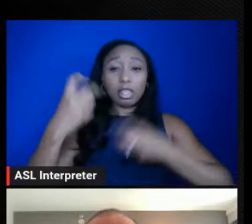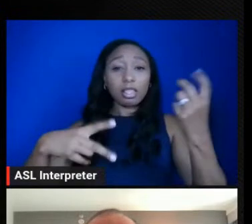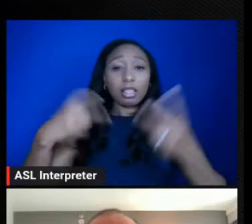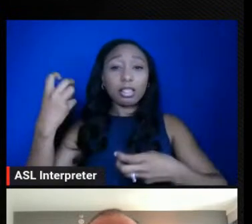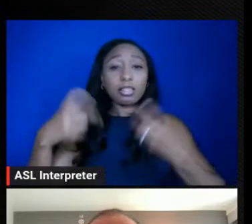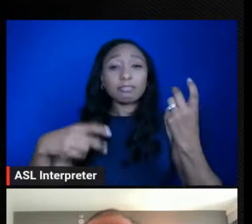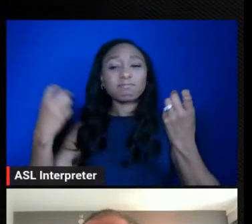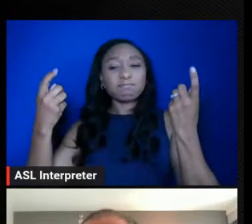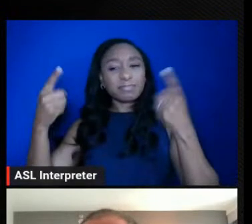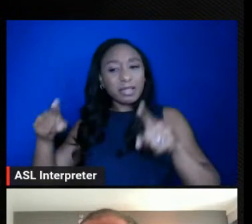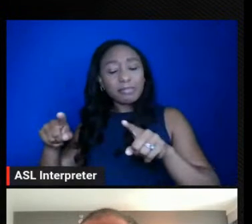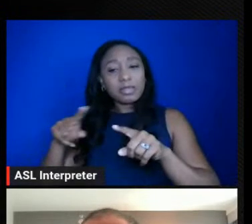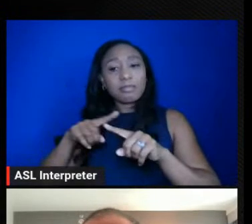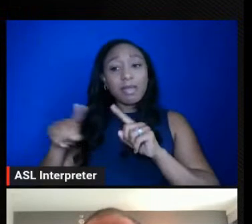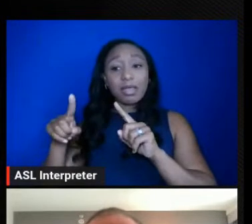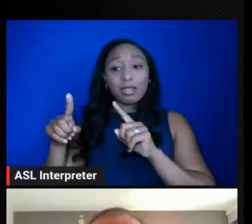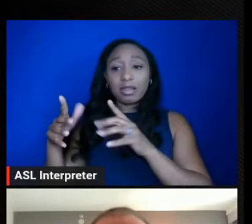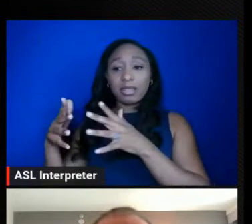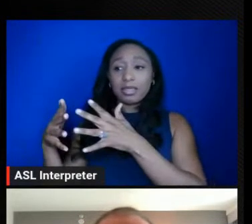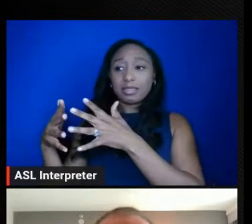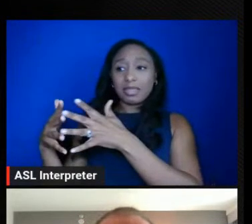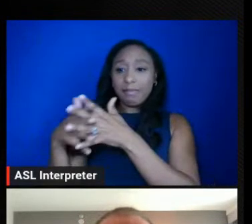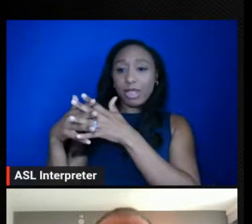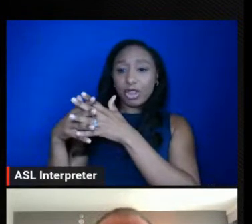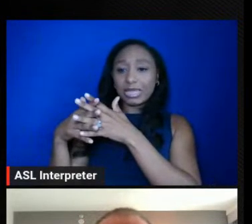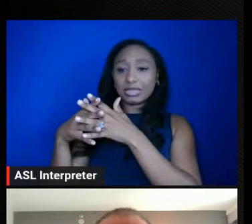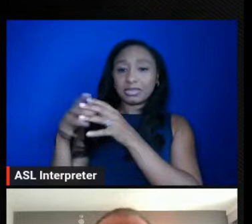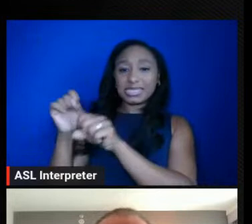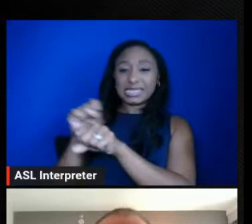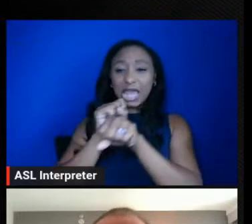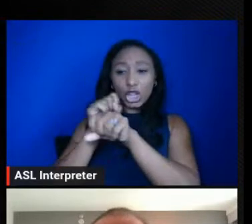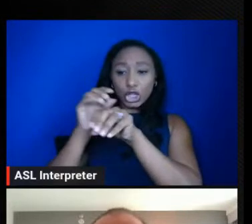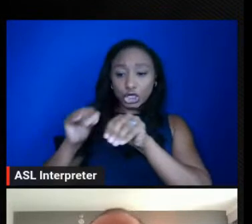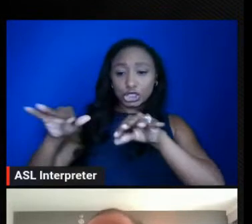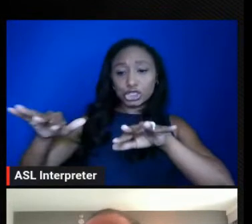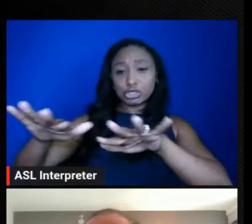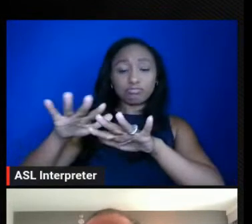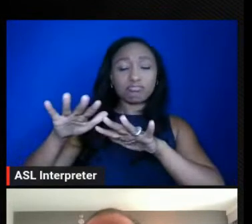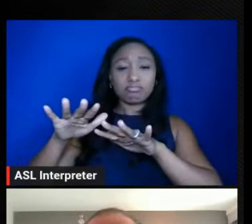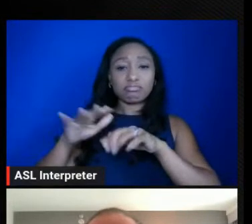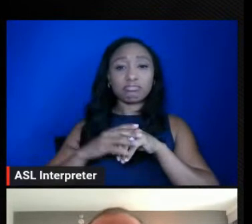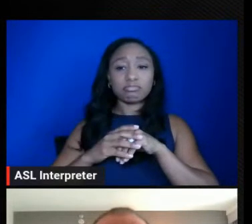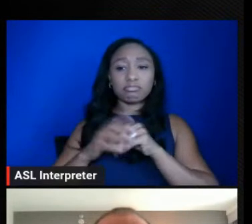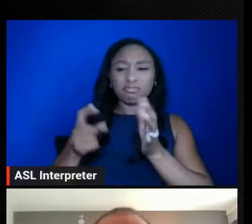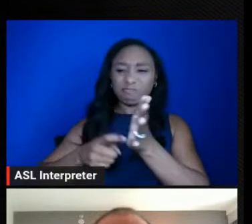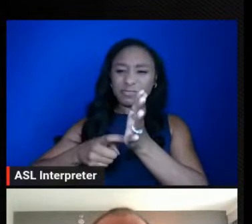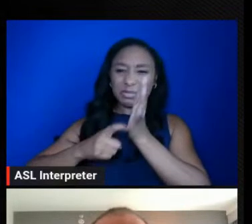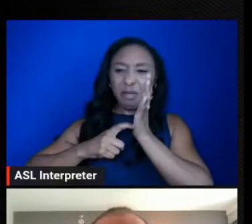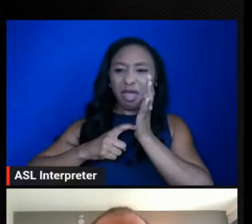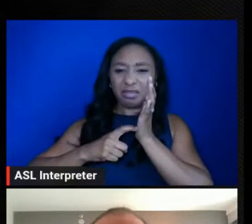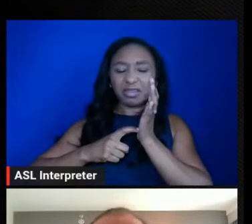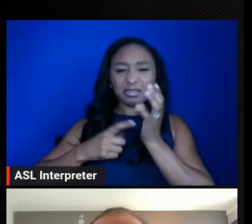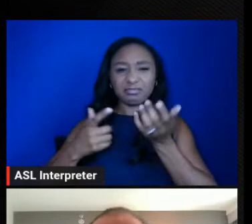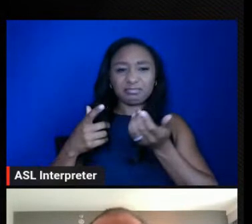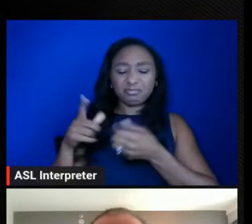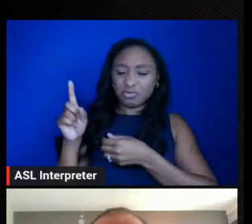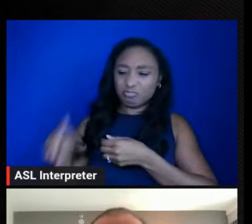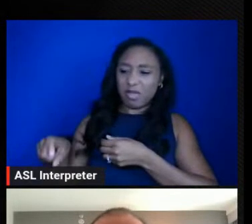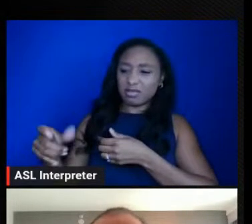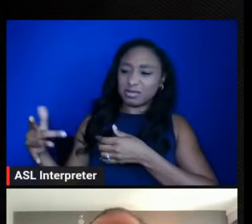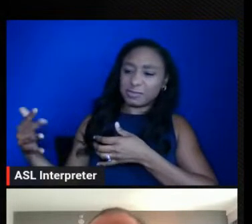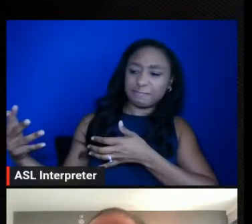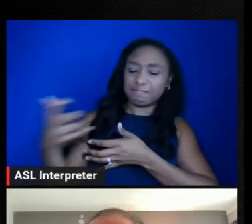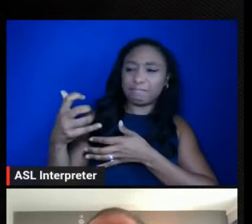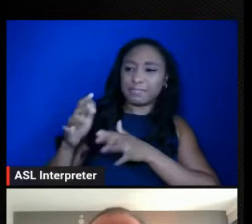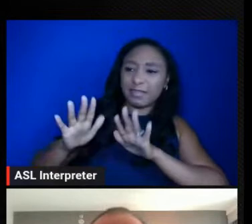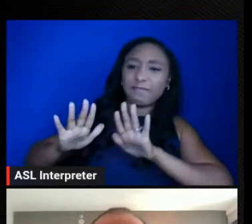The American settlers swarming into that region demanded a nearly bottomless supply of forced labor